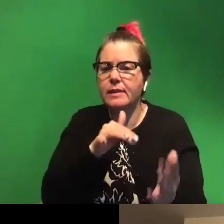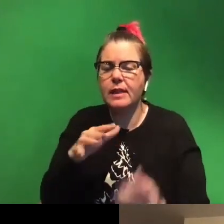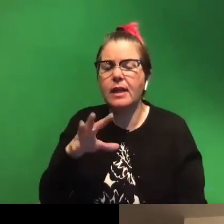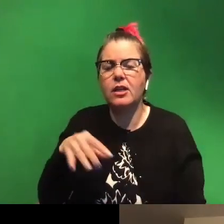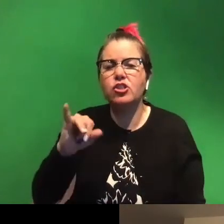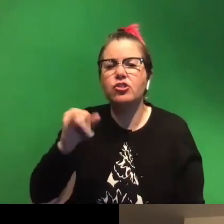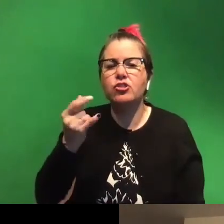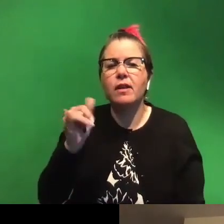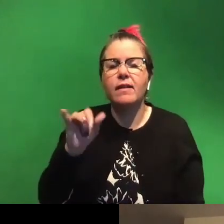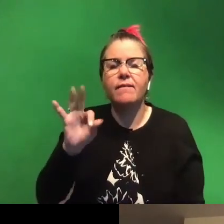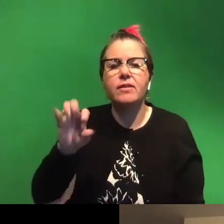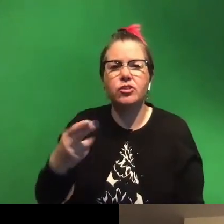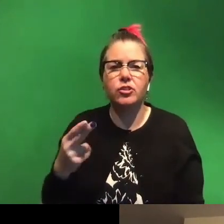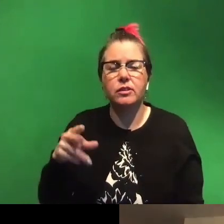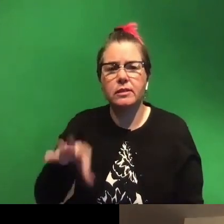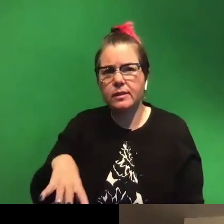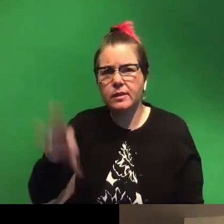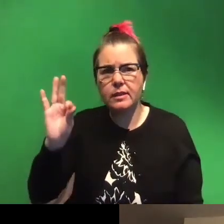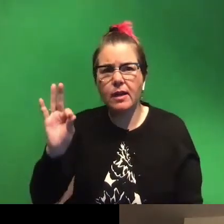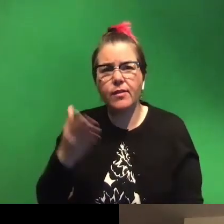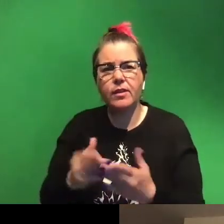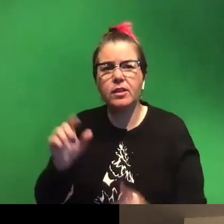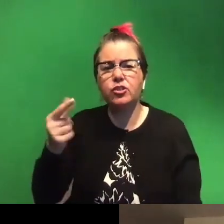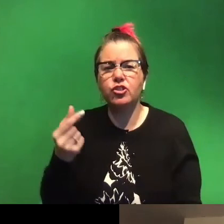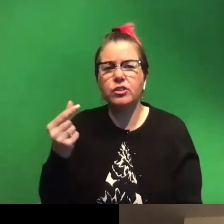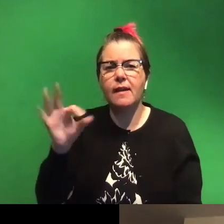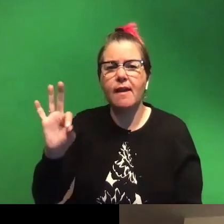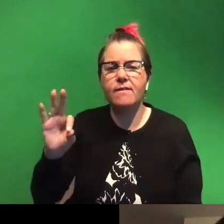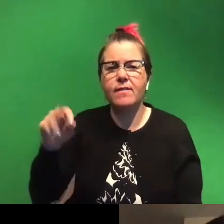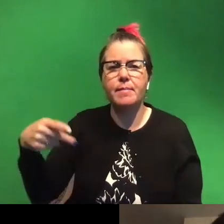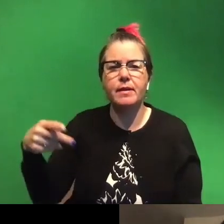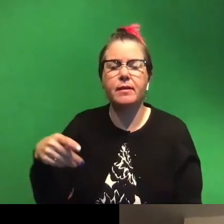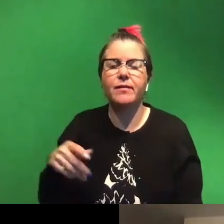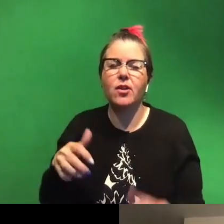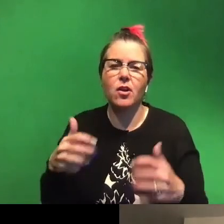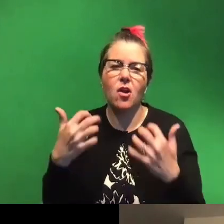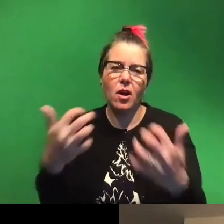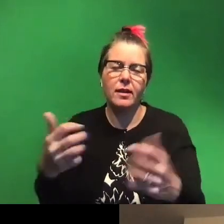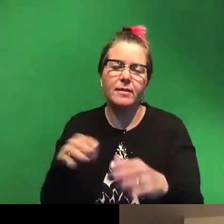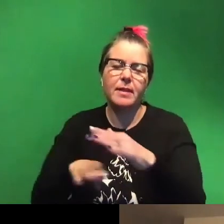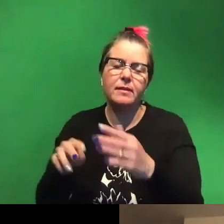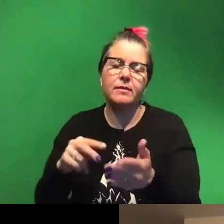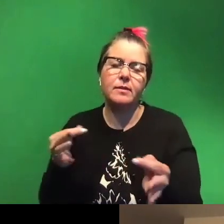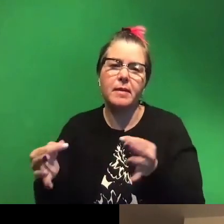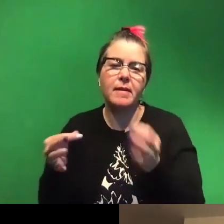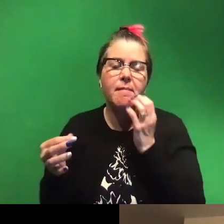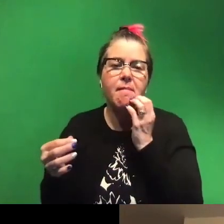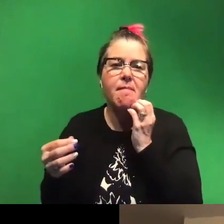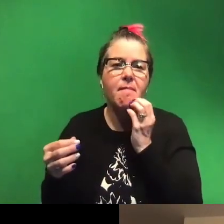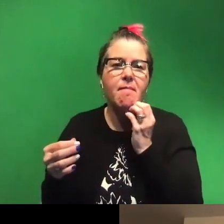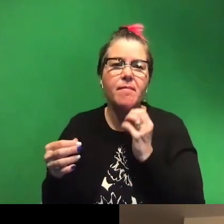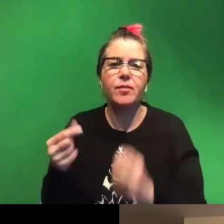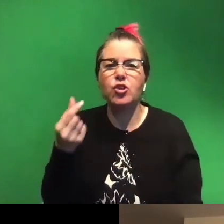that discovered this thing called GFP, which is, for the audience, this is basically like a